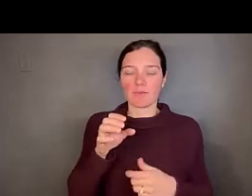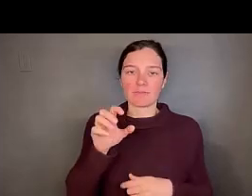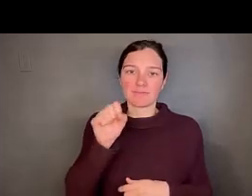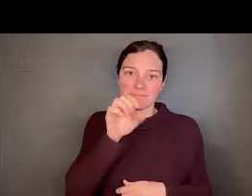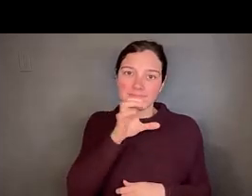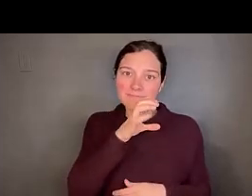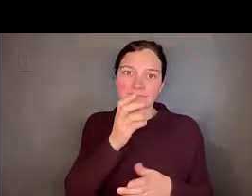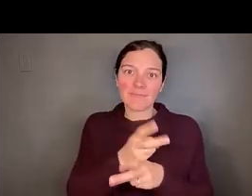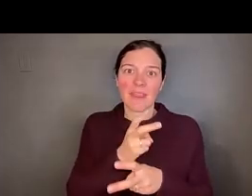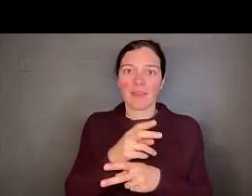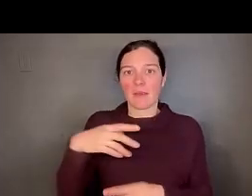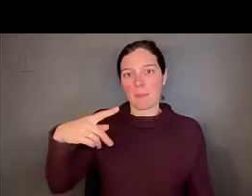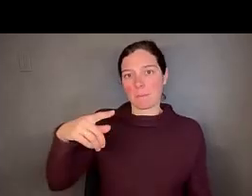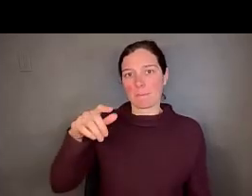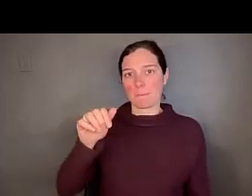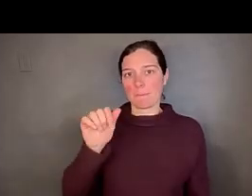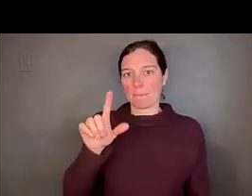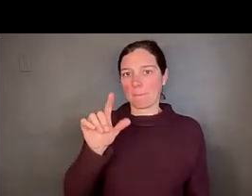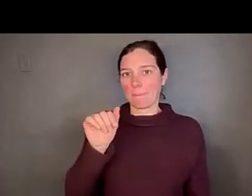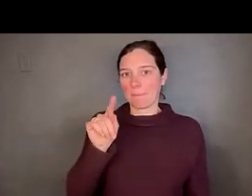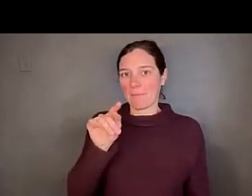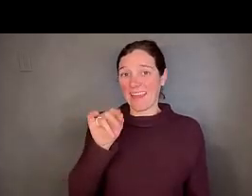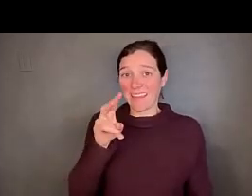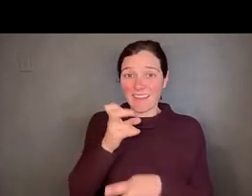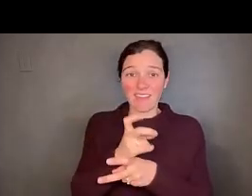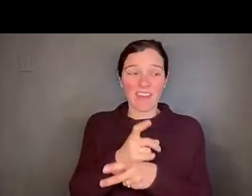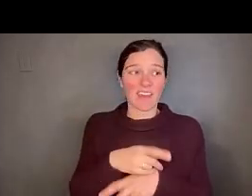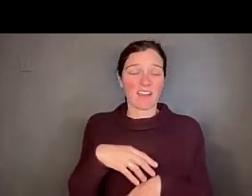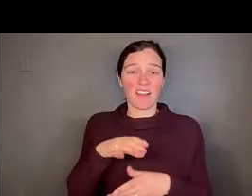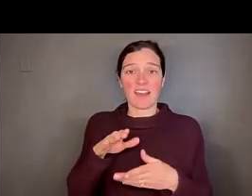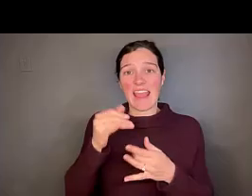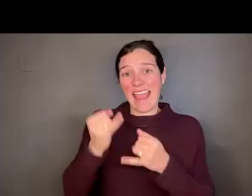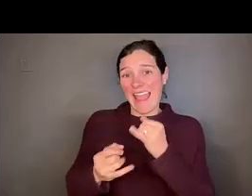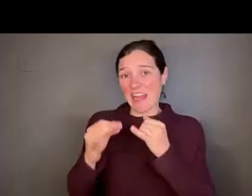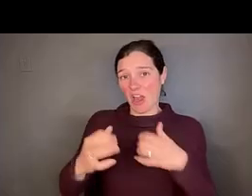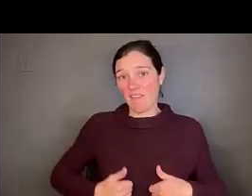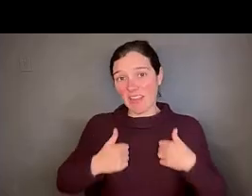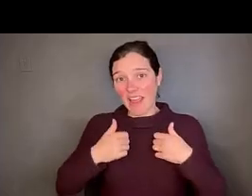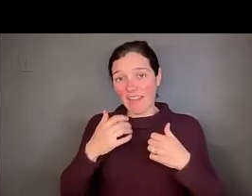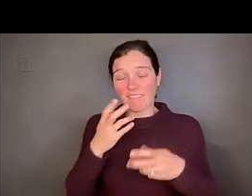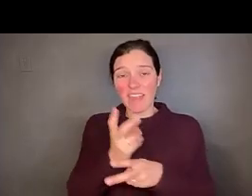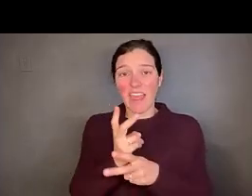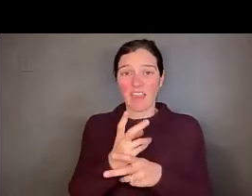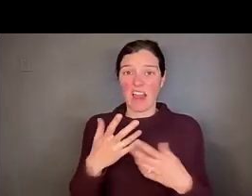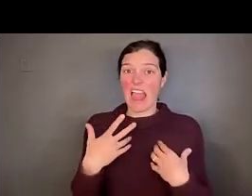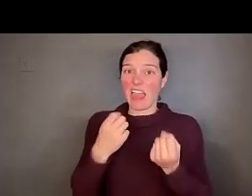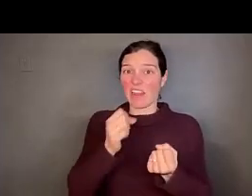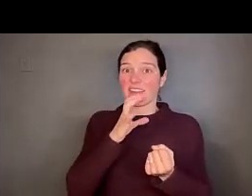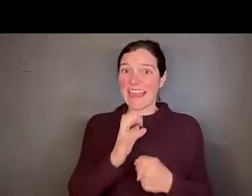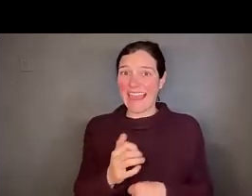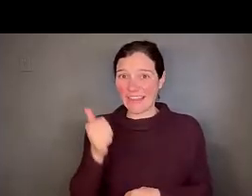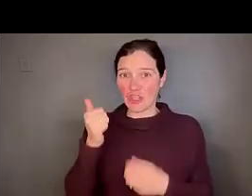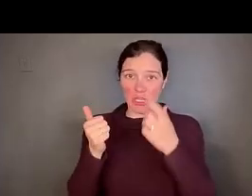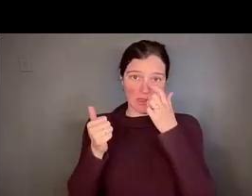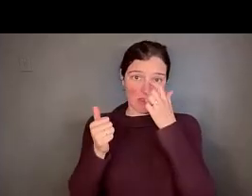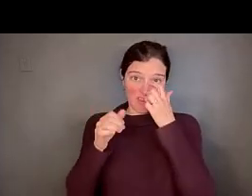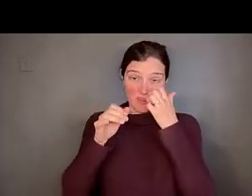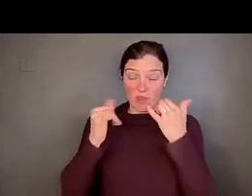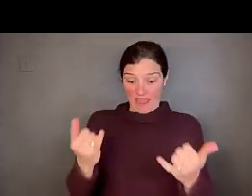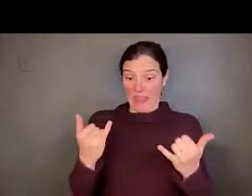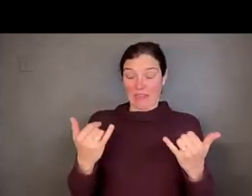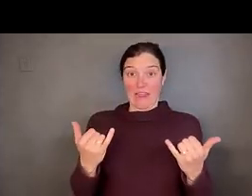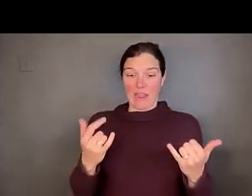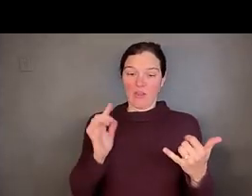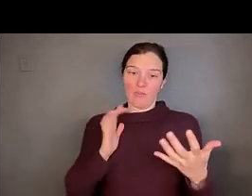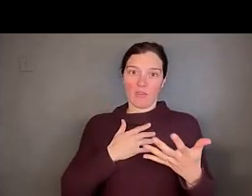palliative care, end-of-life care, healthy aging, investing in that. And so that's our primary focus in